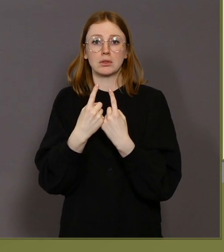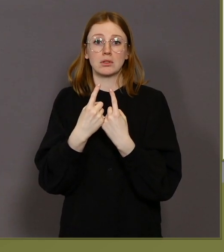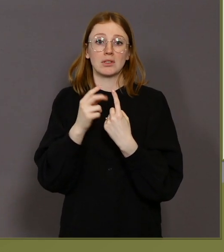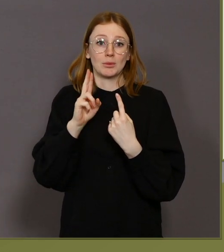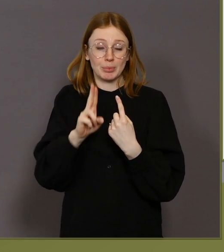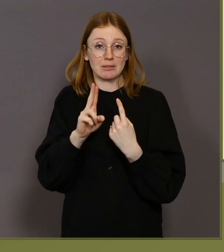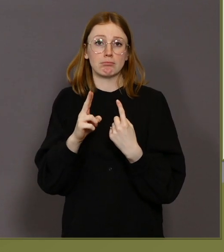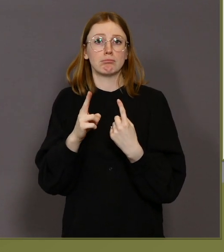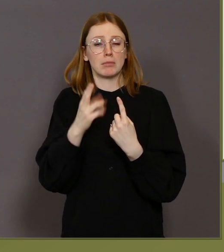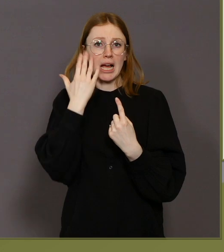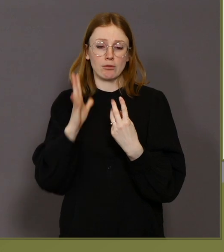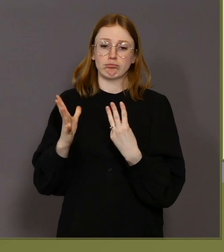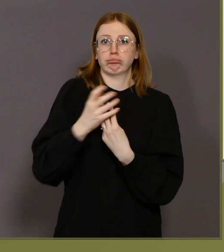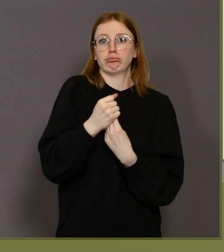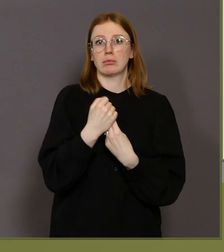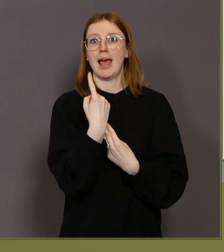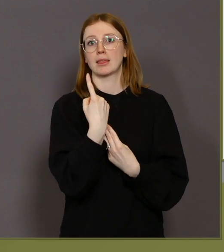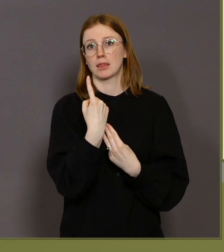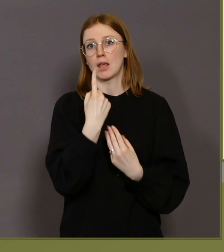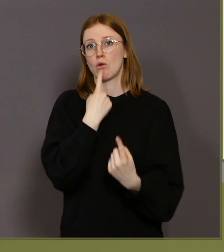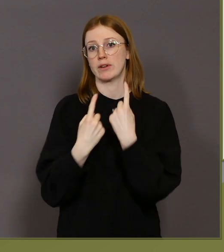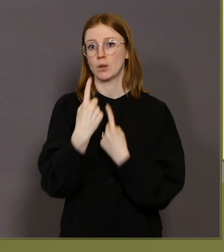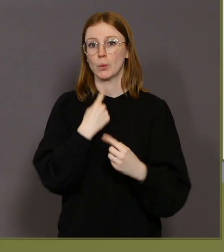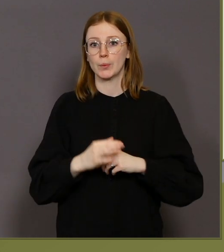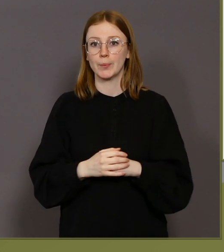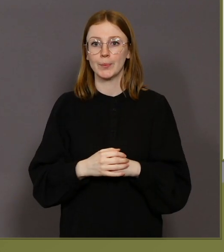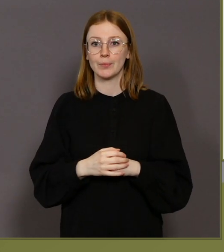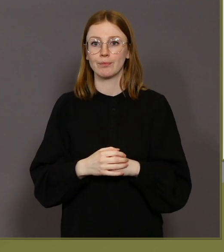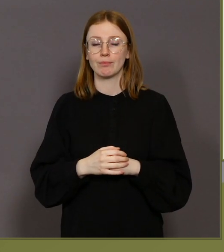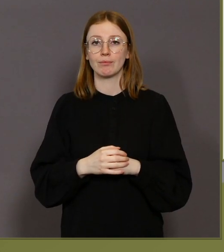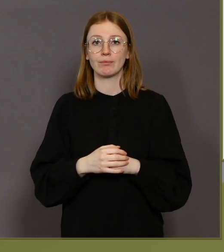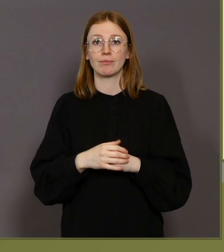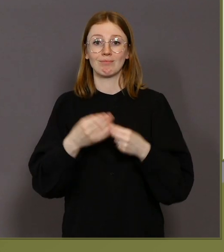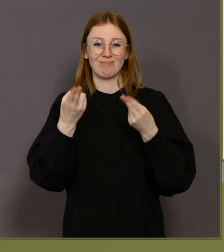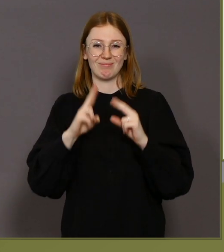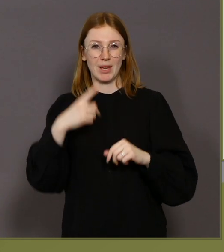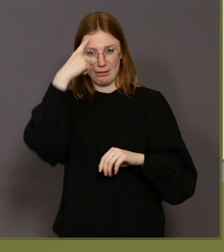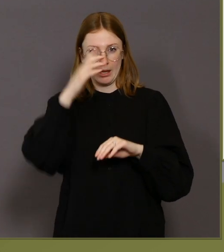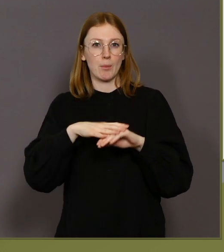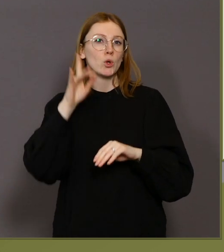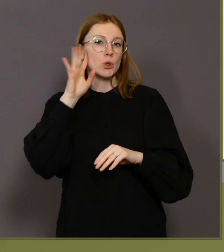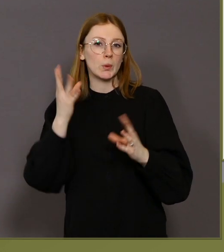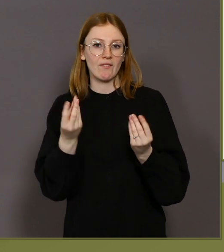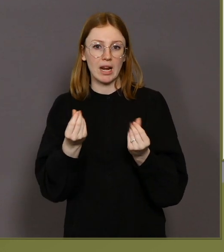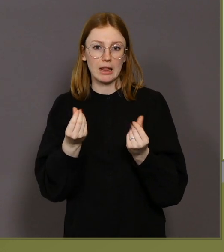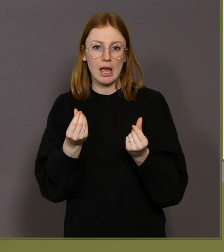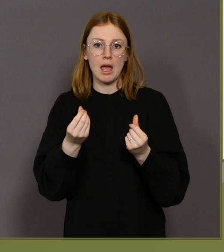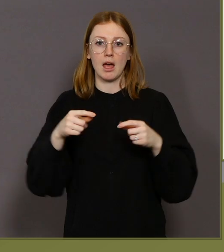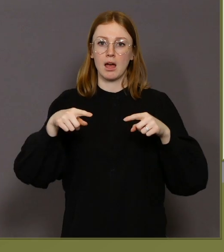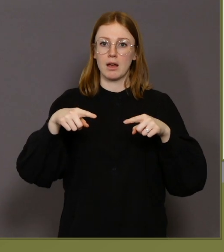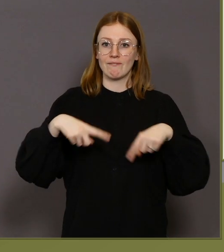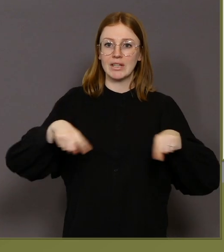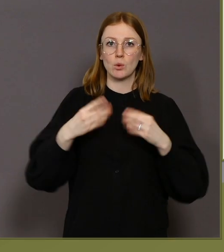one conversation. The audio needs to have sufficient quality, also the video sufficient quality for sign